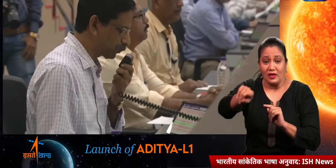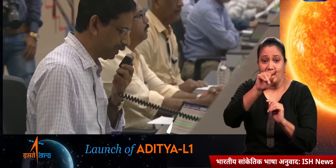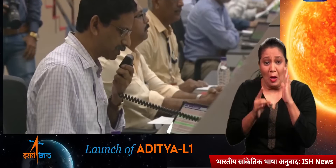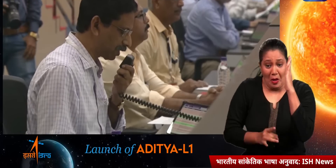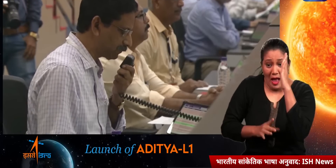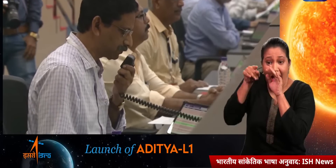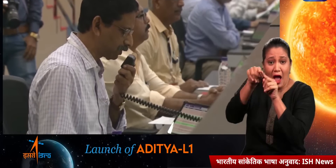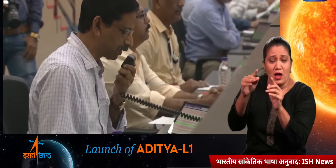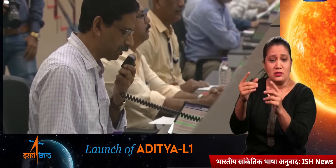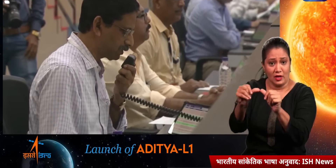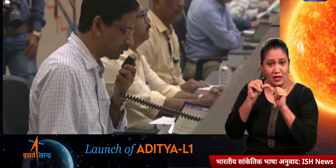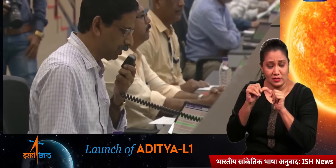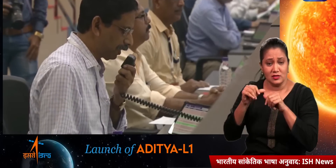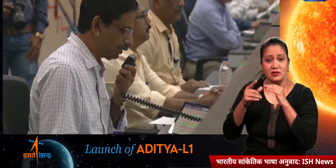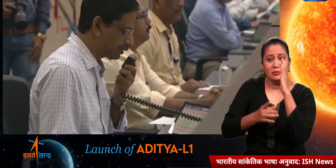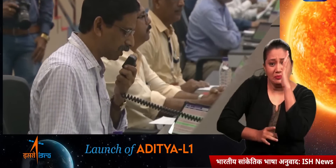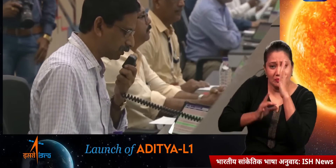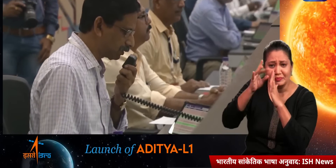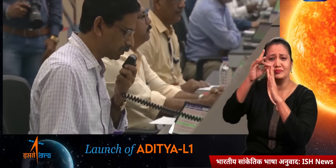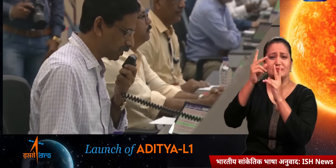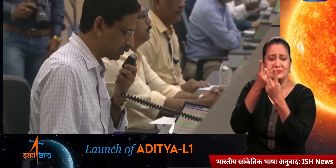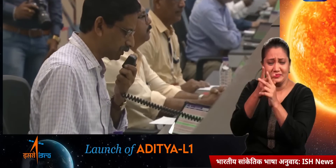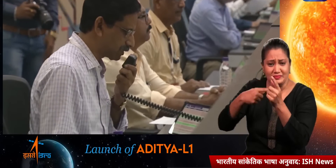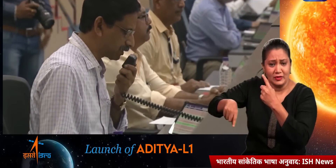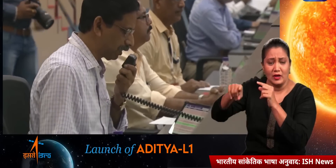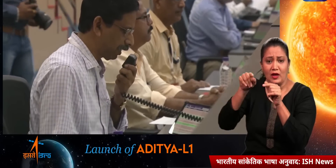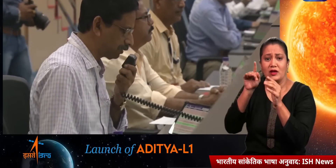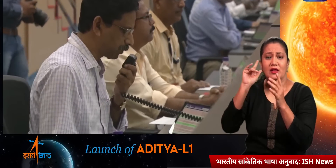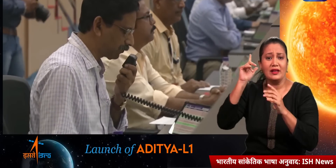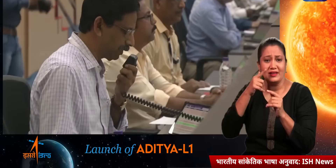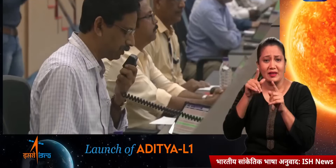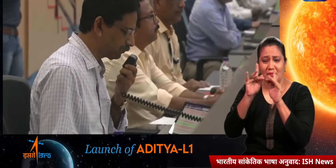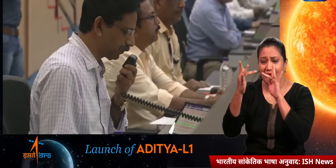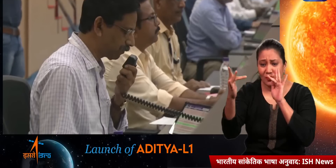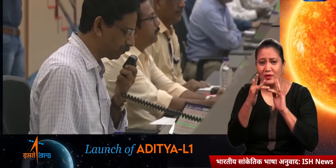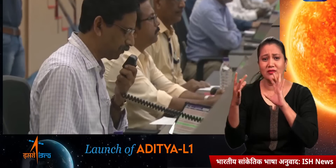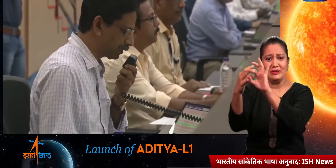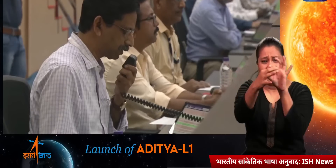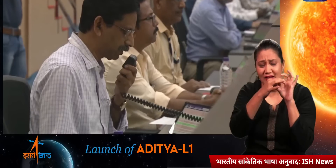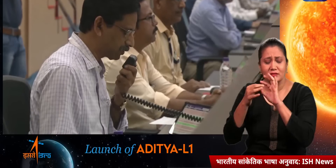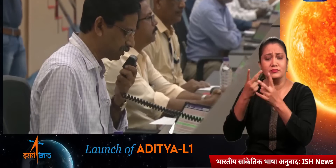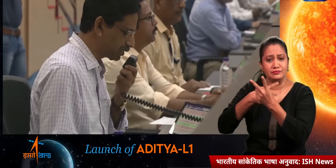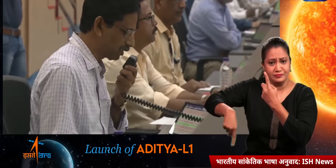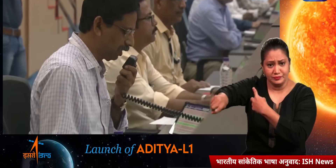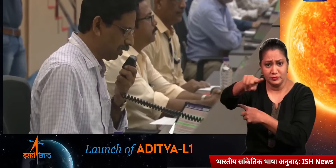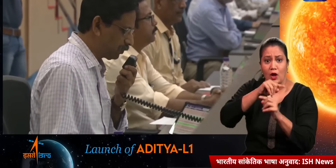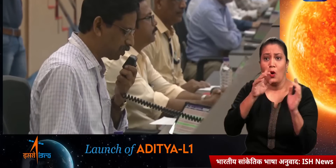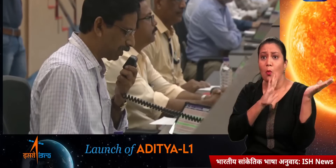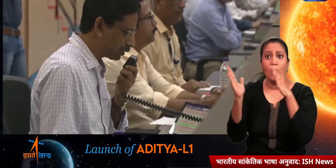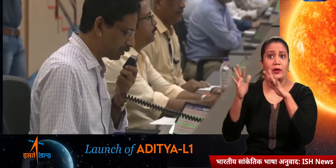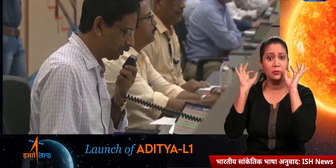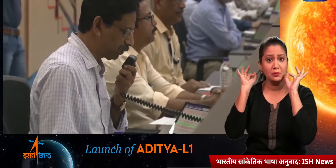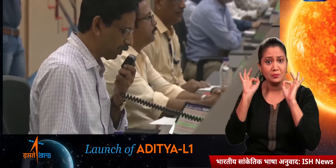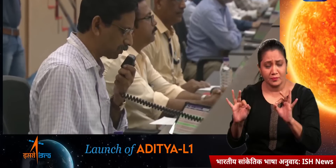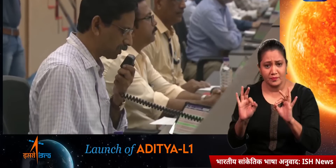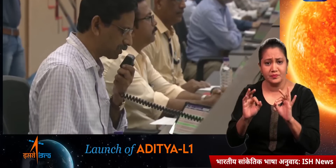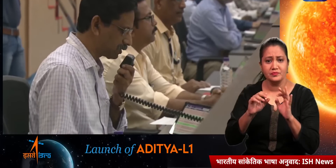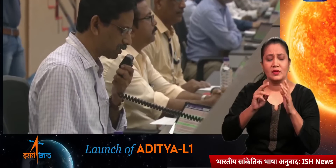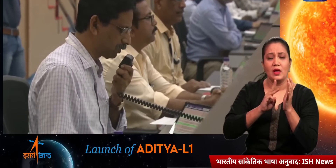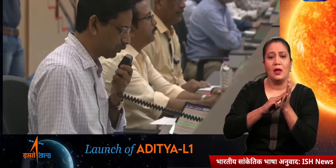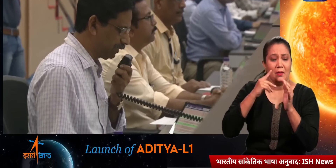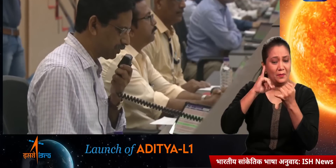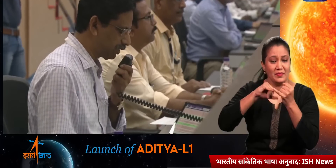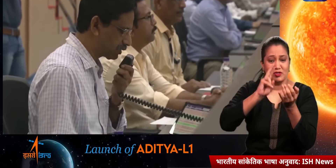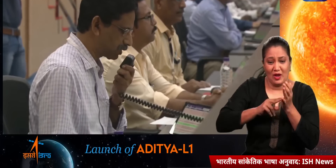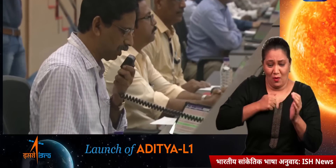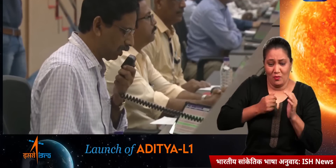vehicle, spacecraft, range and distract network stations and prevailing favorable weather conditions, Mission Director hereby authorizes